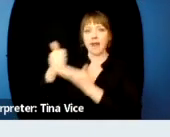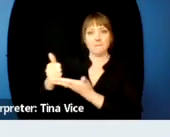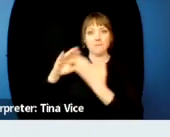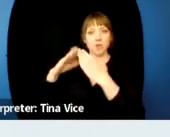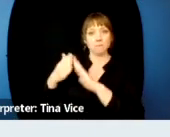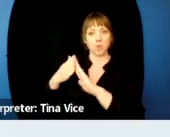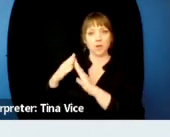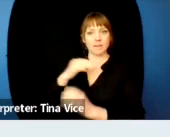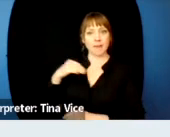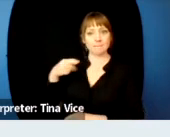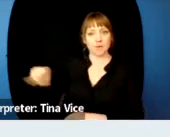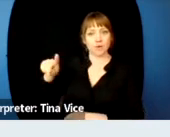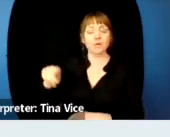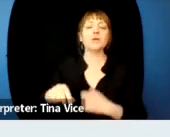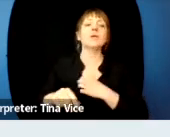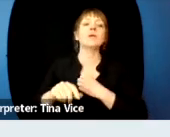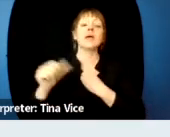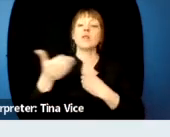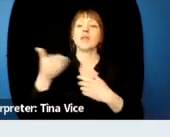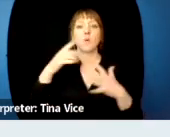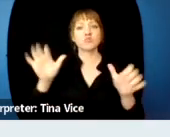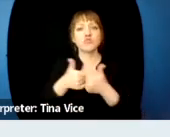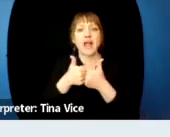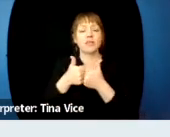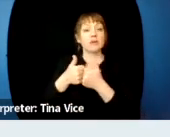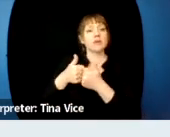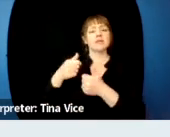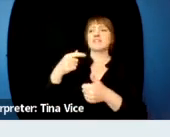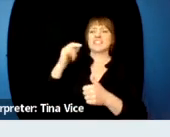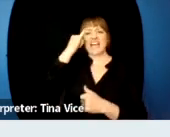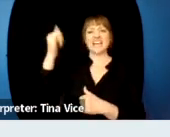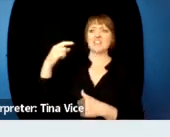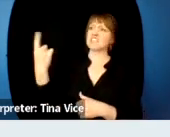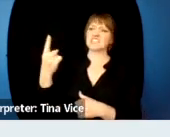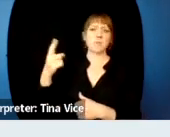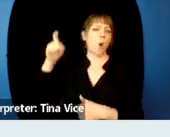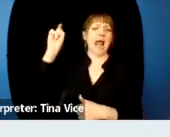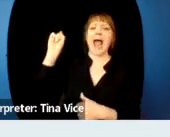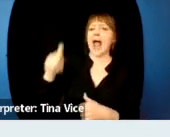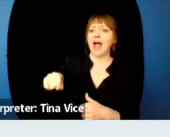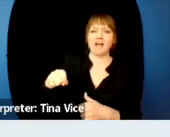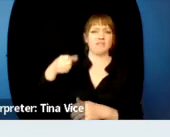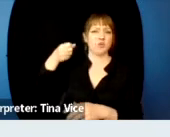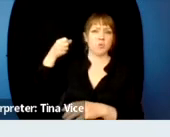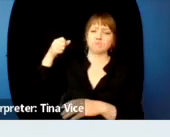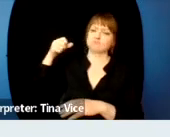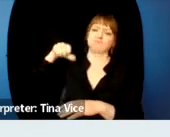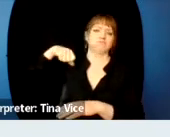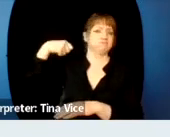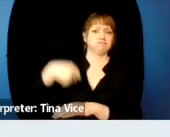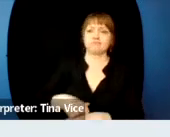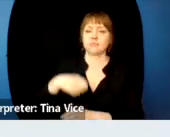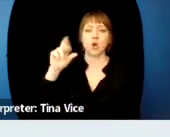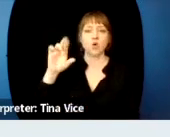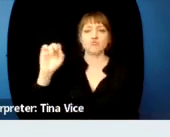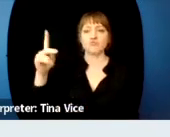myth that I really want to challenge is this idea that someone has to hit rock bottom before they can really move forward. This is an